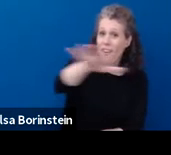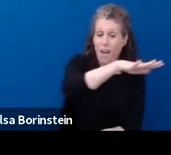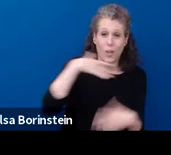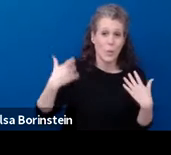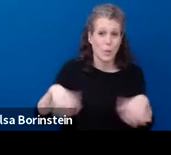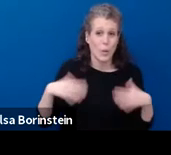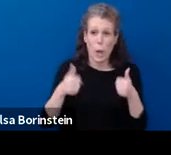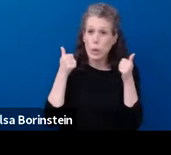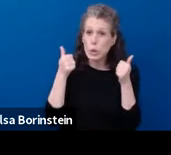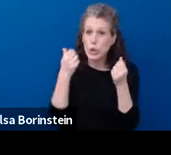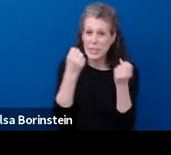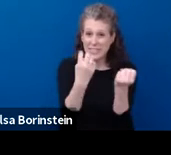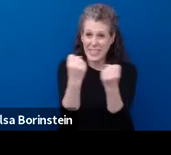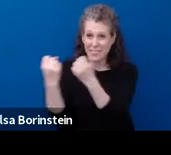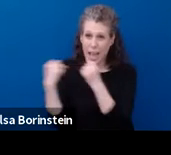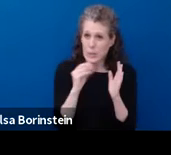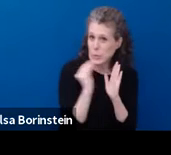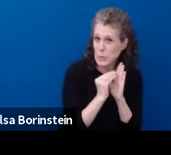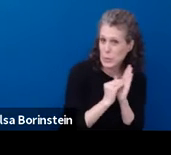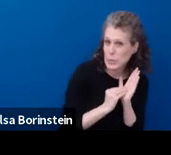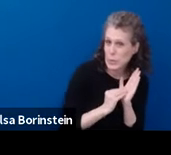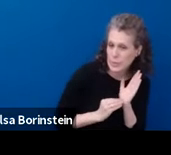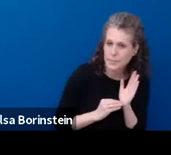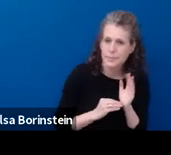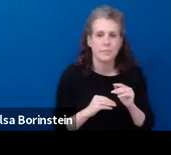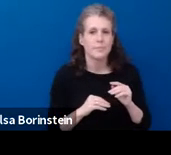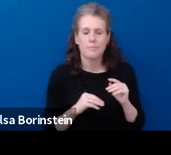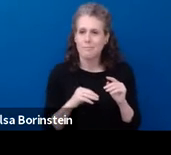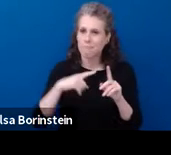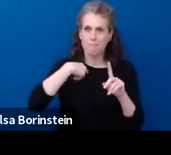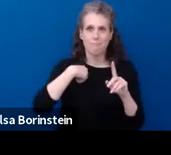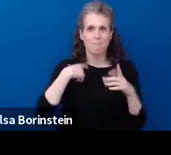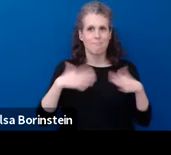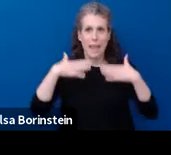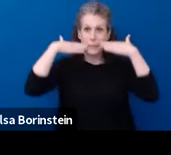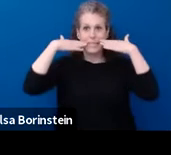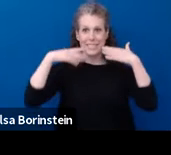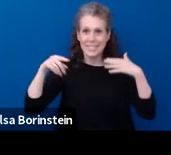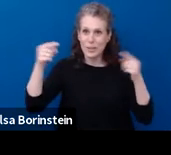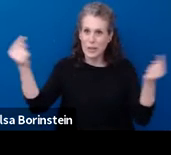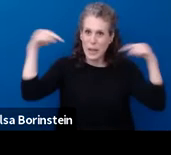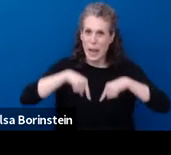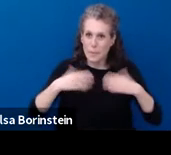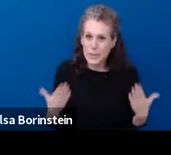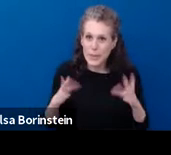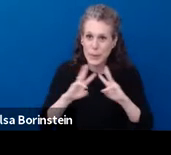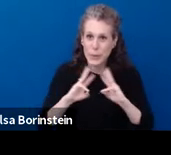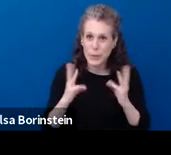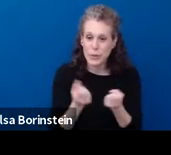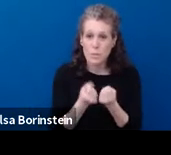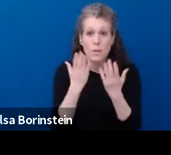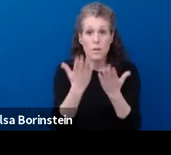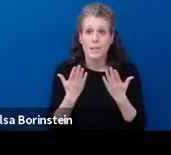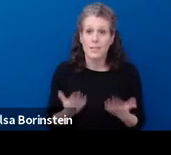good inputs. It's been really good that you wanted to join us for this workshop. And now we